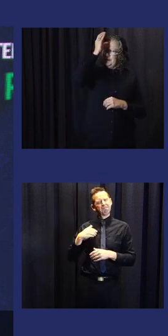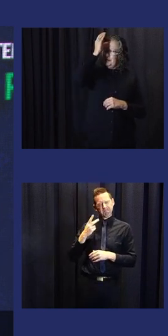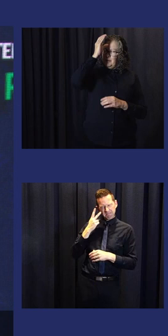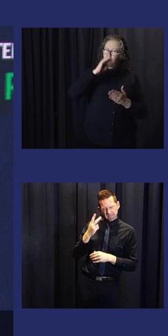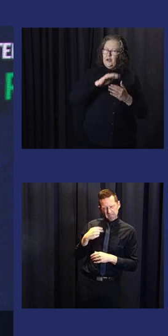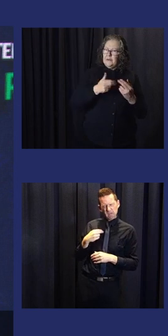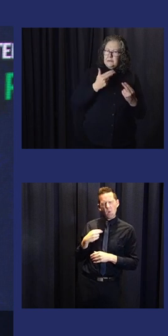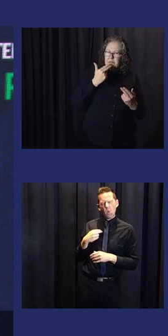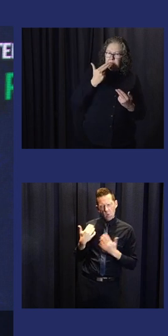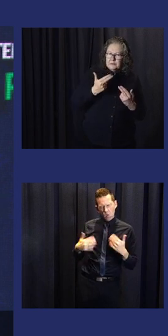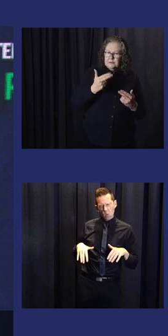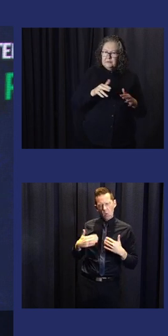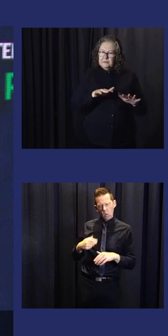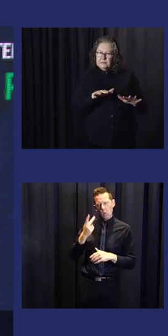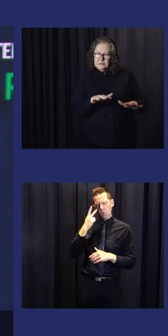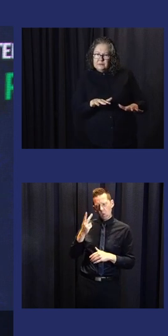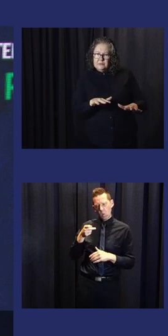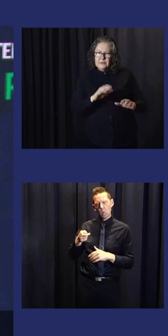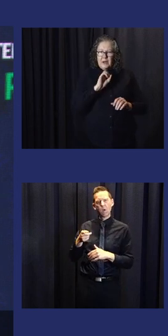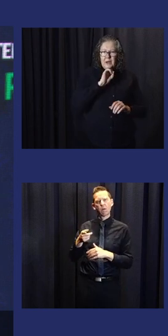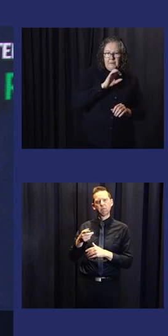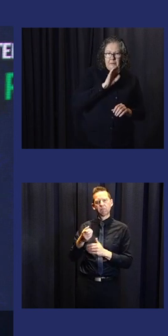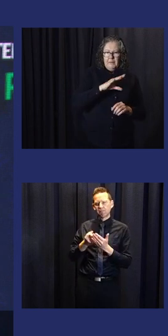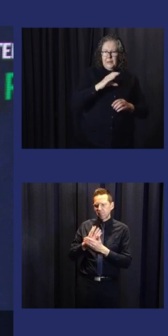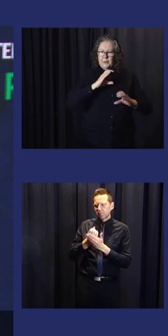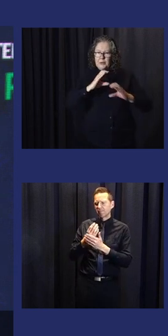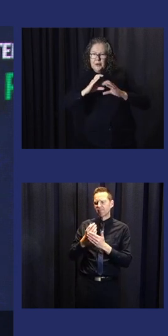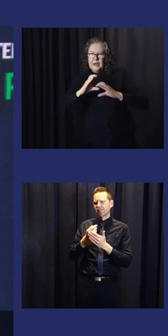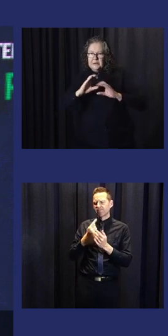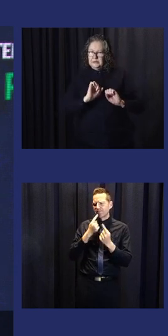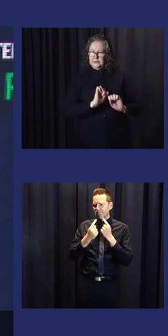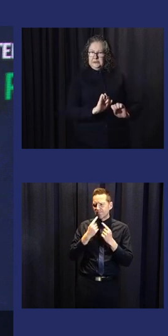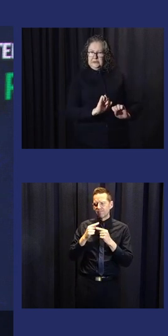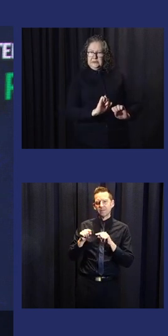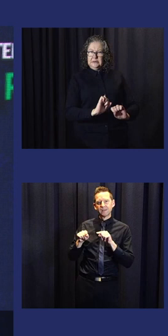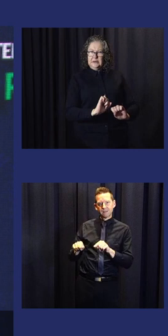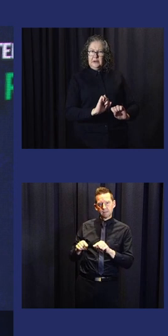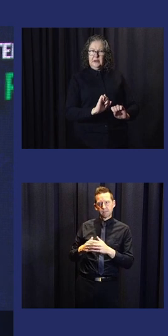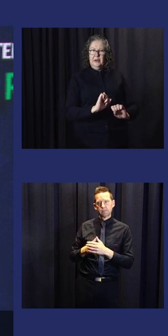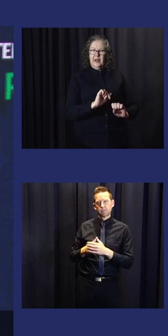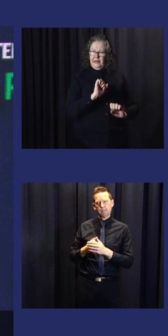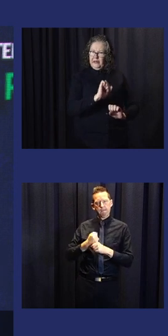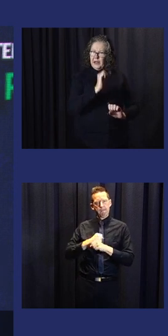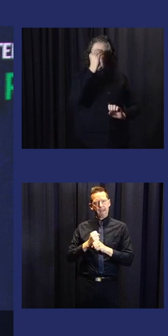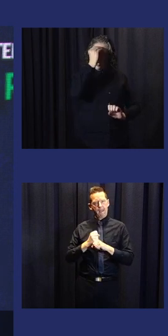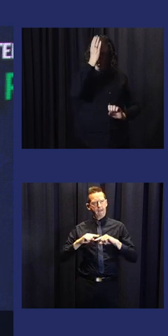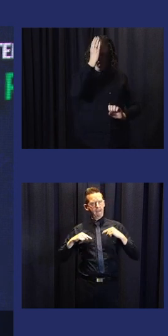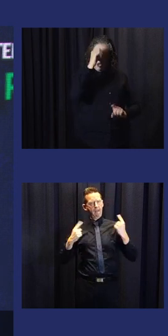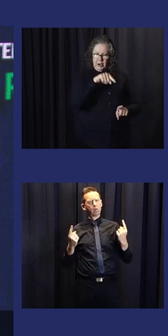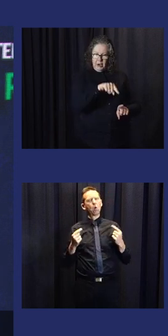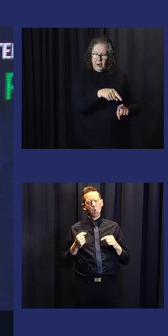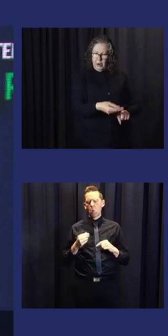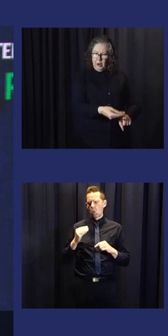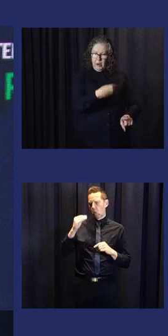at Aceh Reconstruction Agency. The knowledge of Nandong Smong provides us